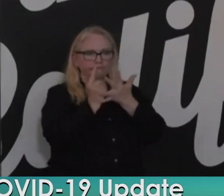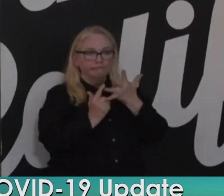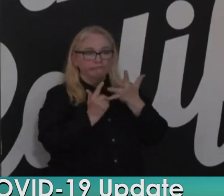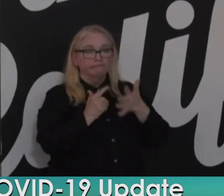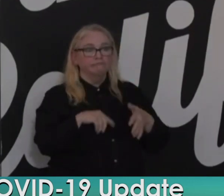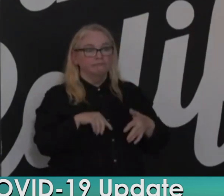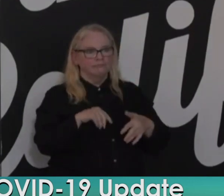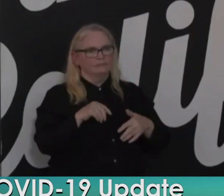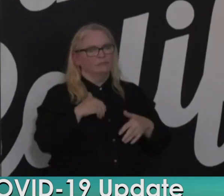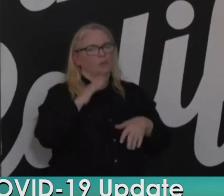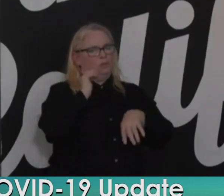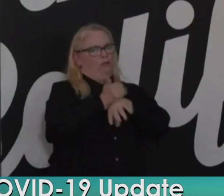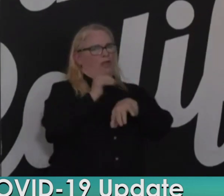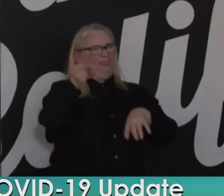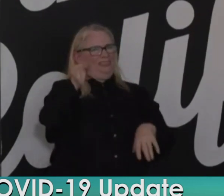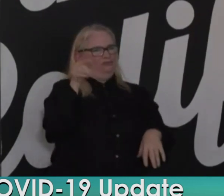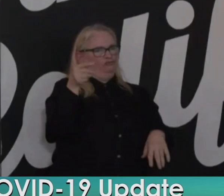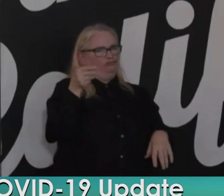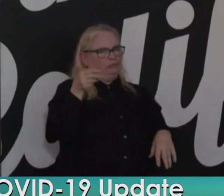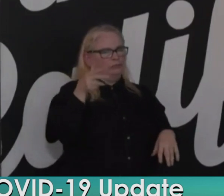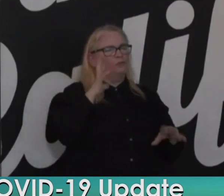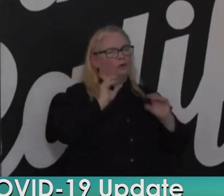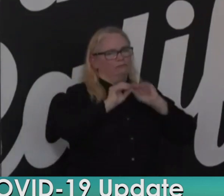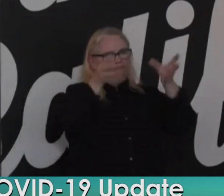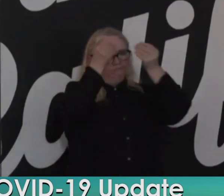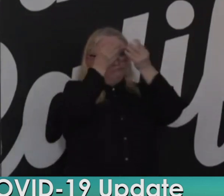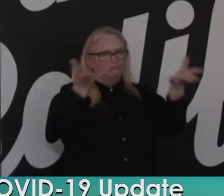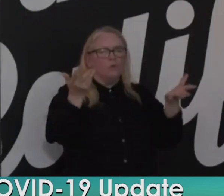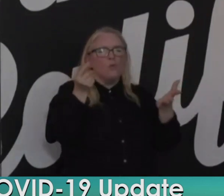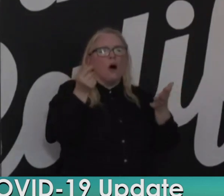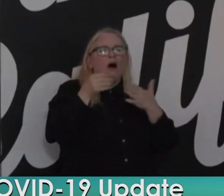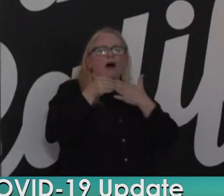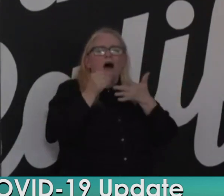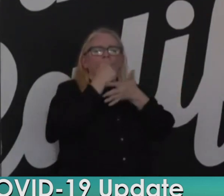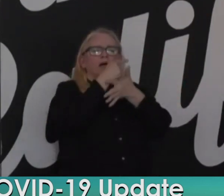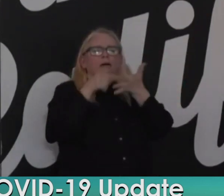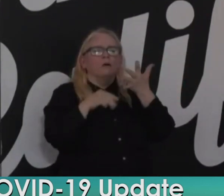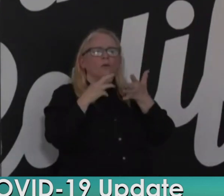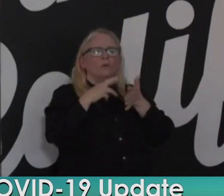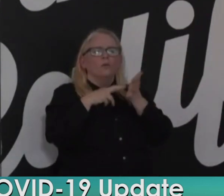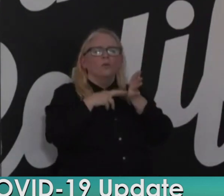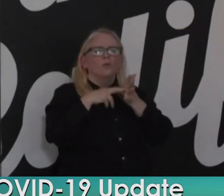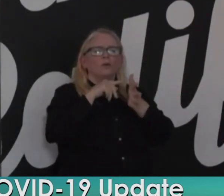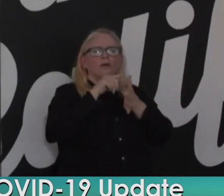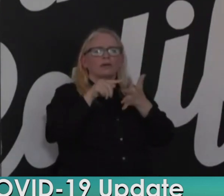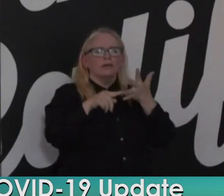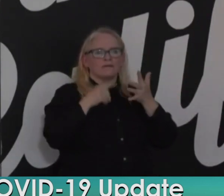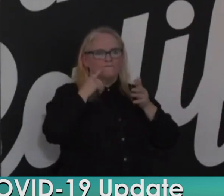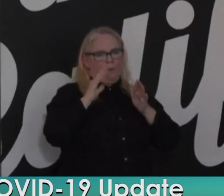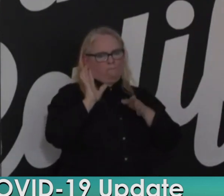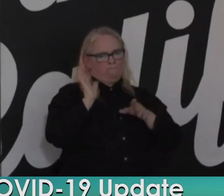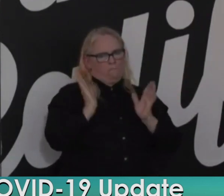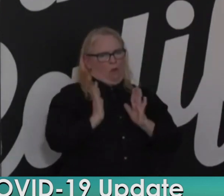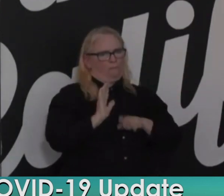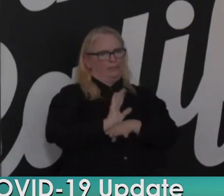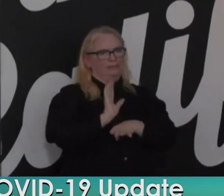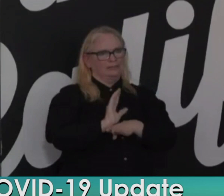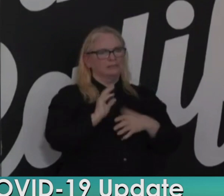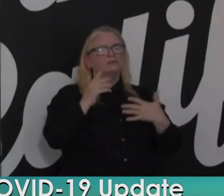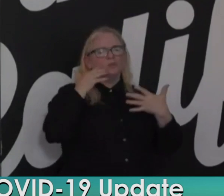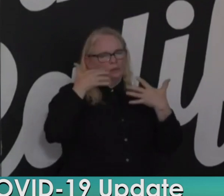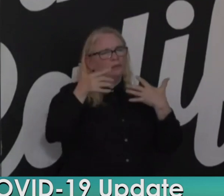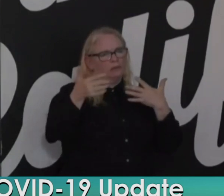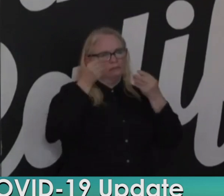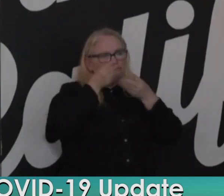the conditions that we are setting forth through the weekend over the course of the next few weeks. It is just